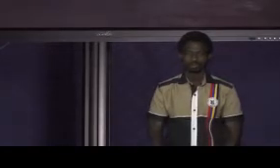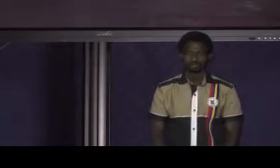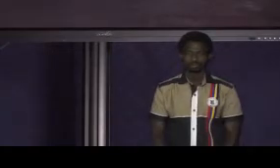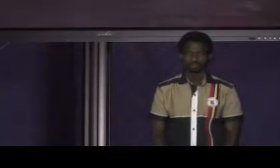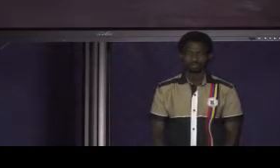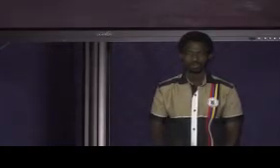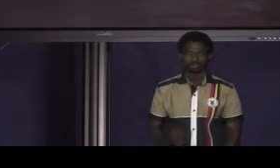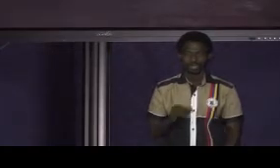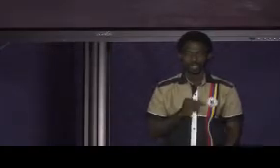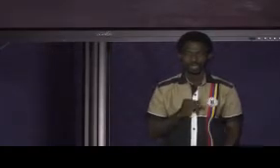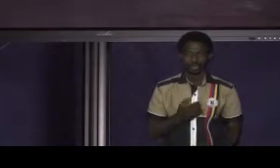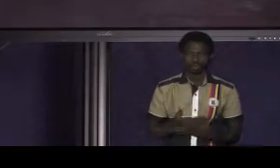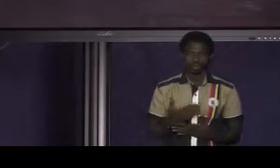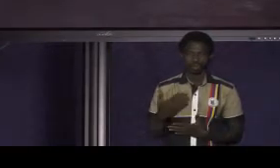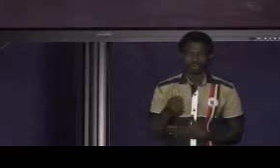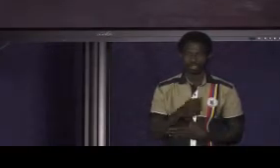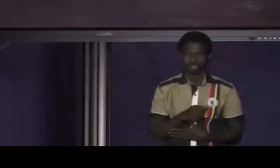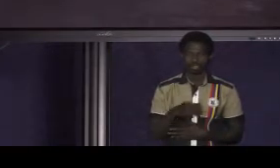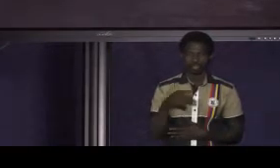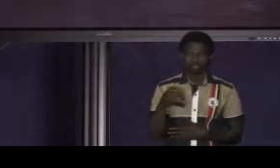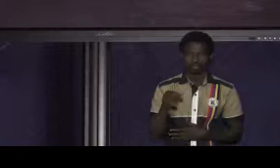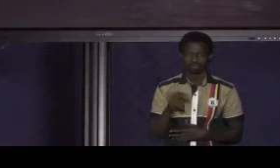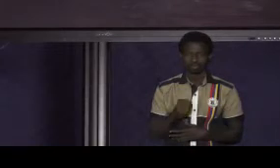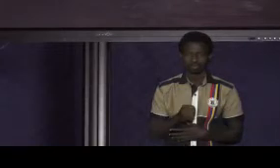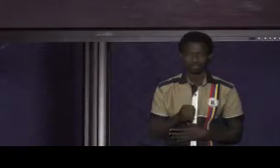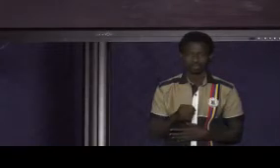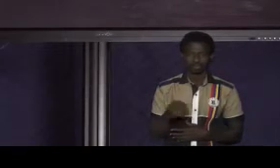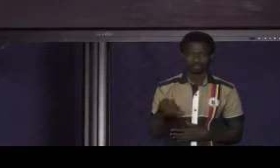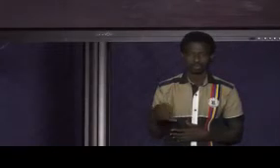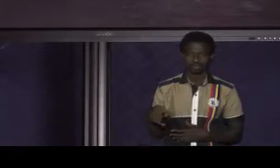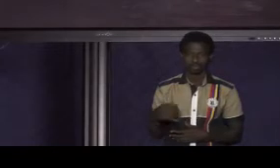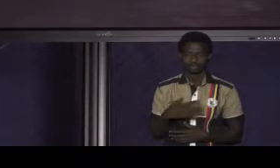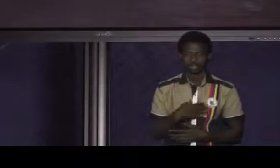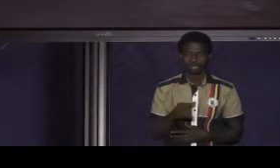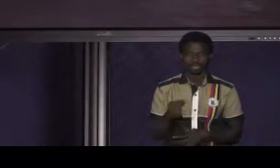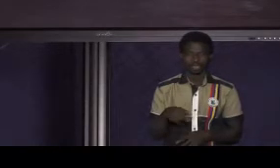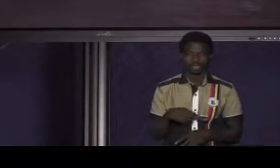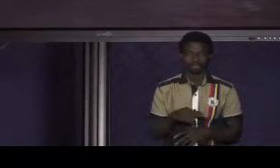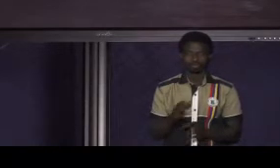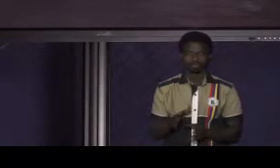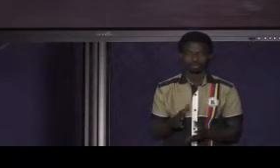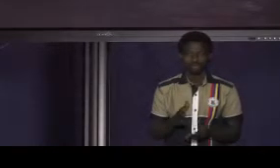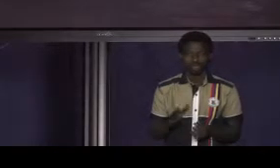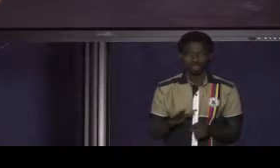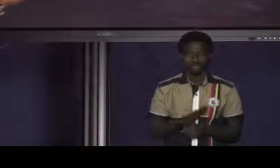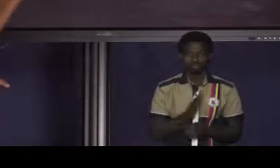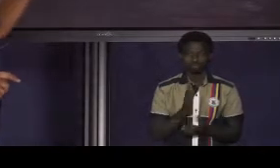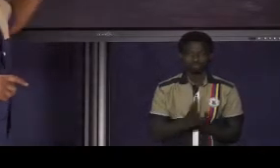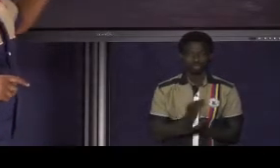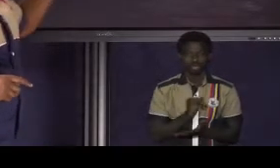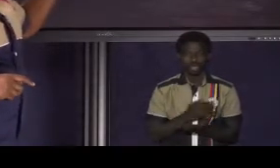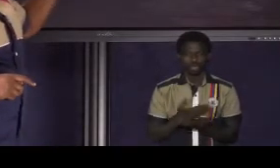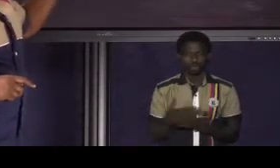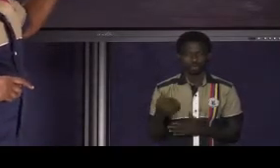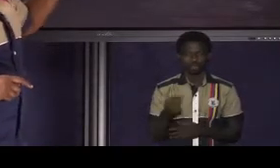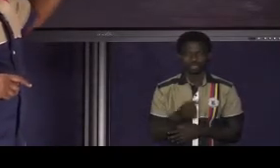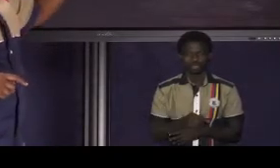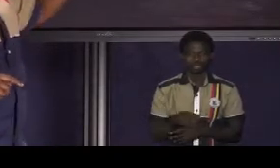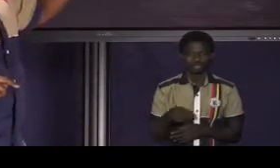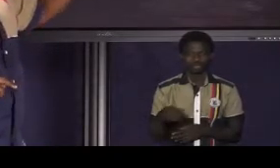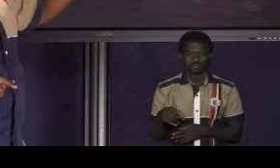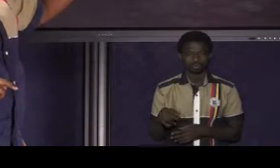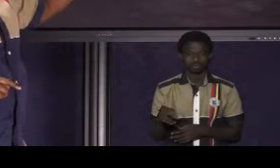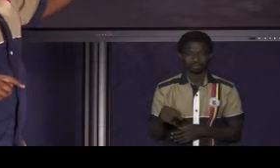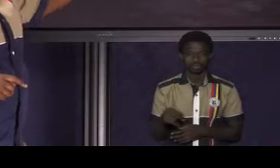I bought a pen, a pencil, and a ruler. Full stop. I bought a pen,